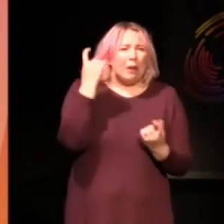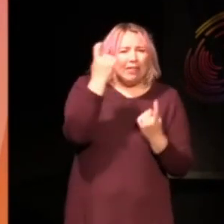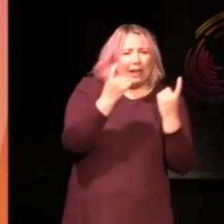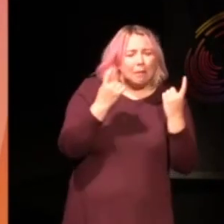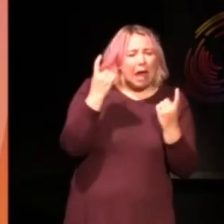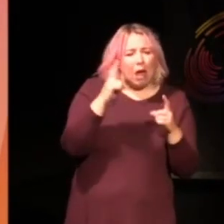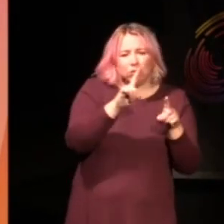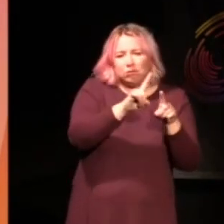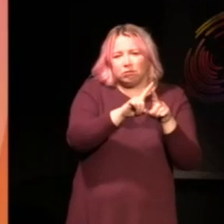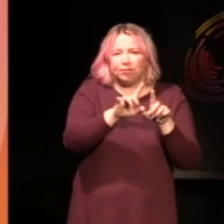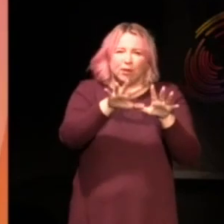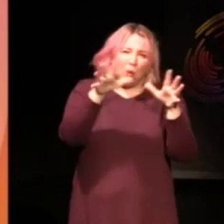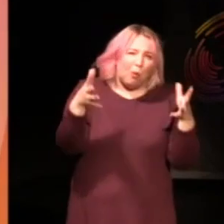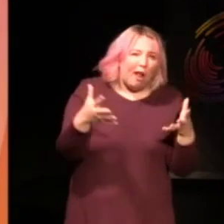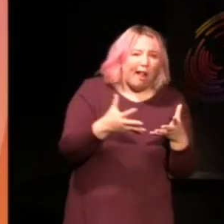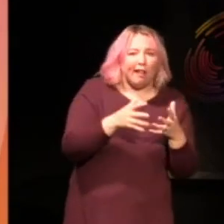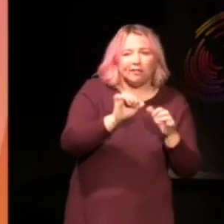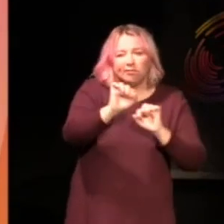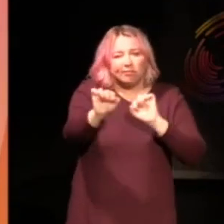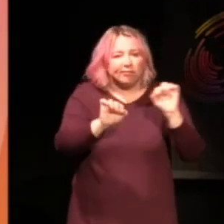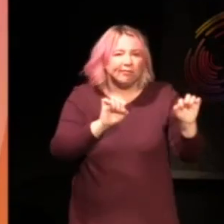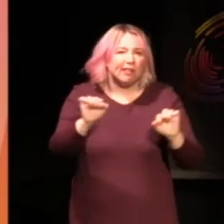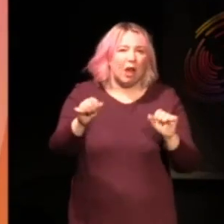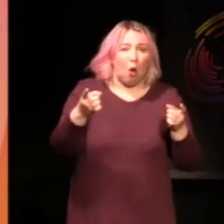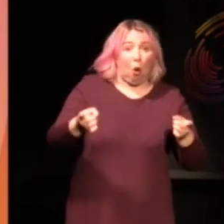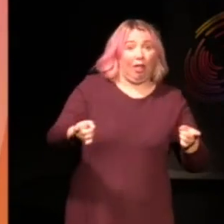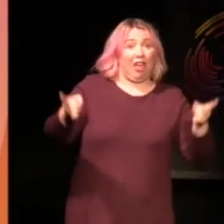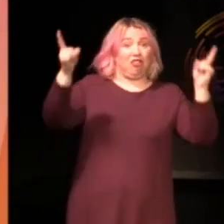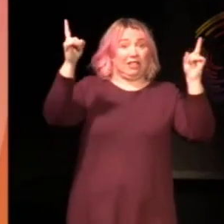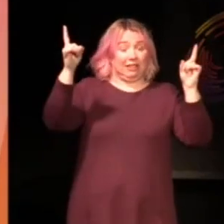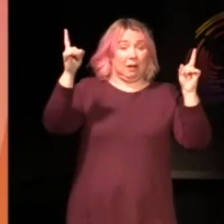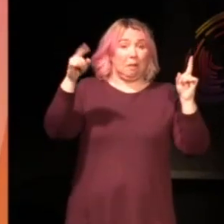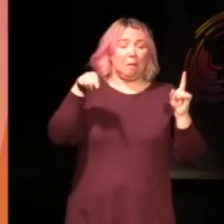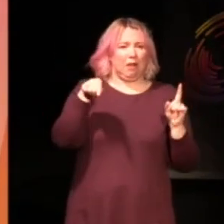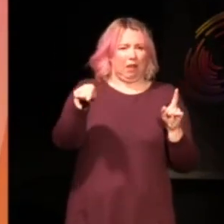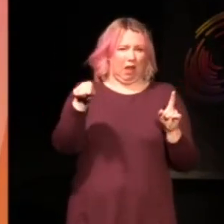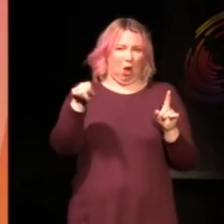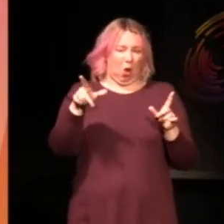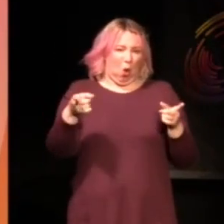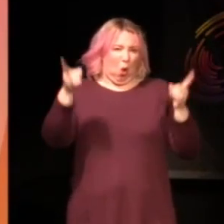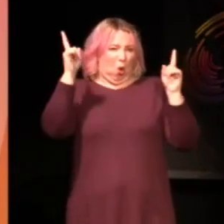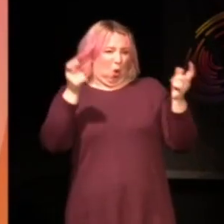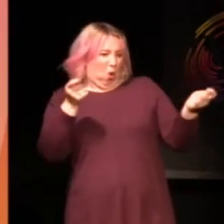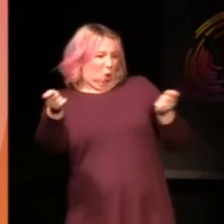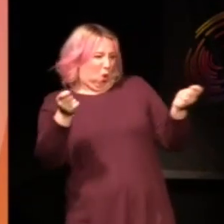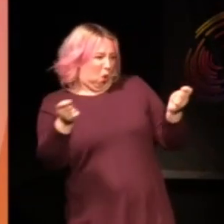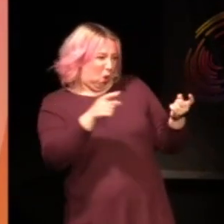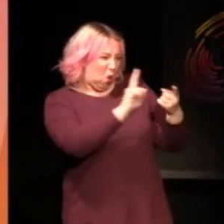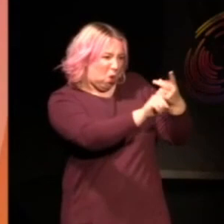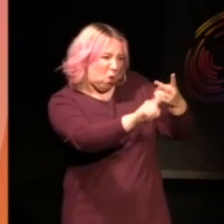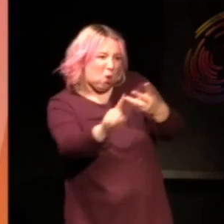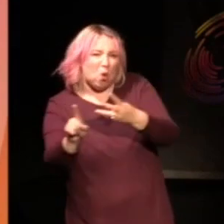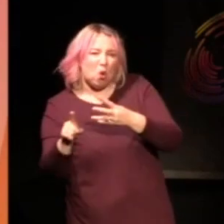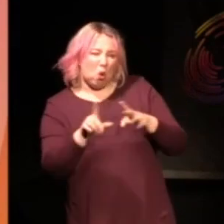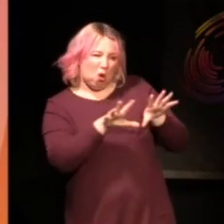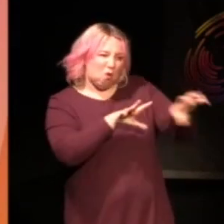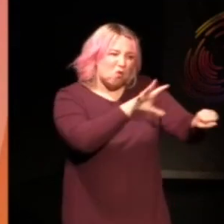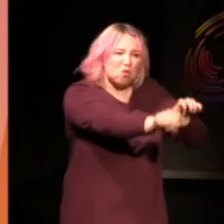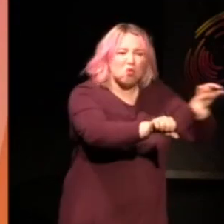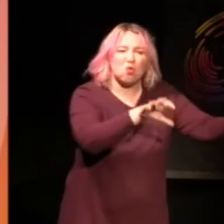where, unfortunately, populist authoritarianism has taken hold, there is a reason why populist demagogues